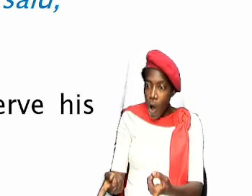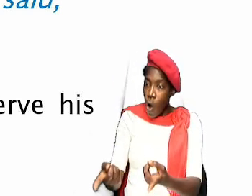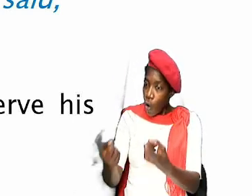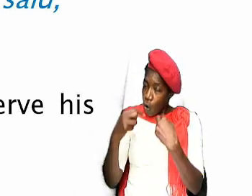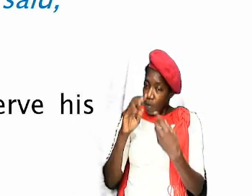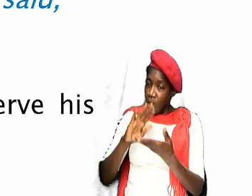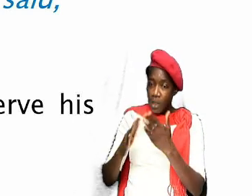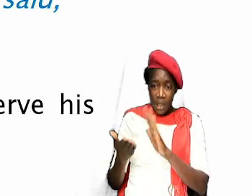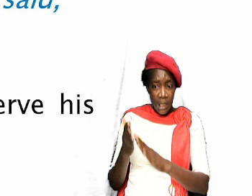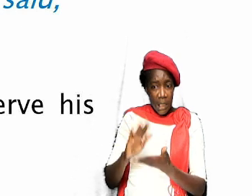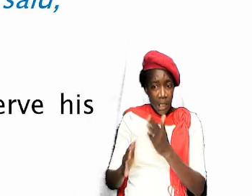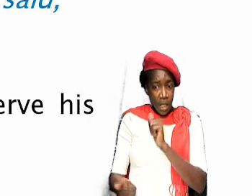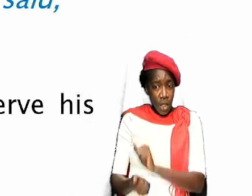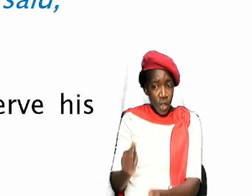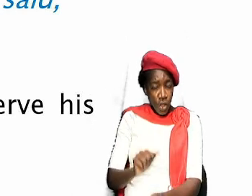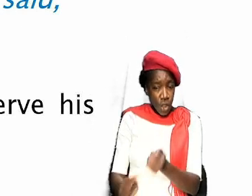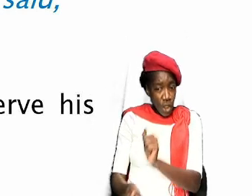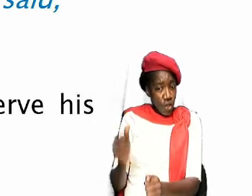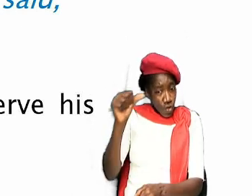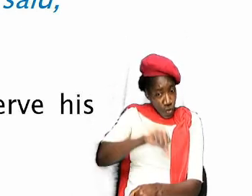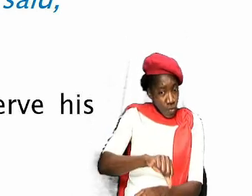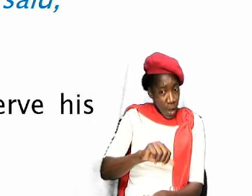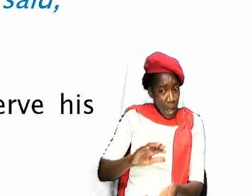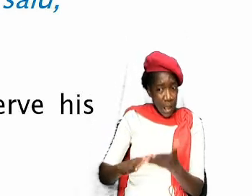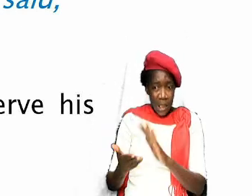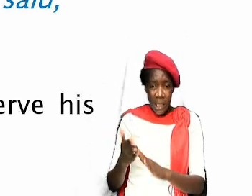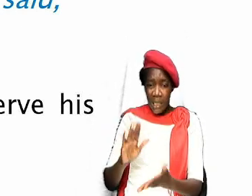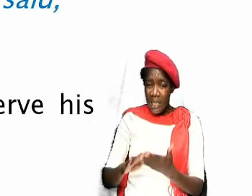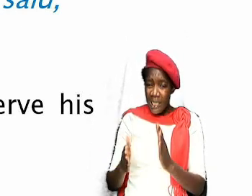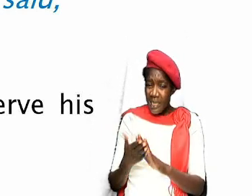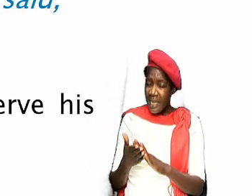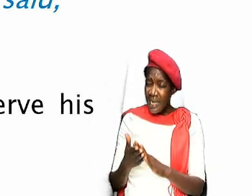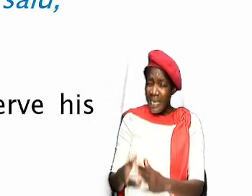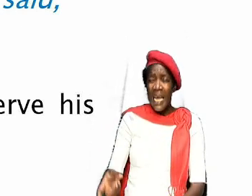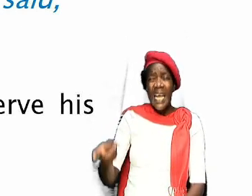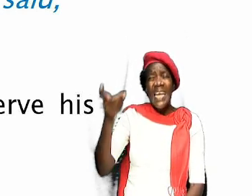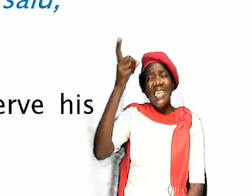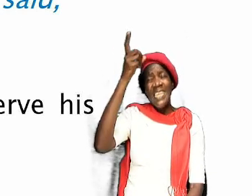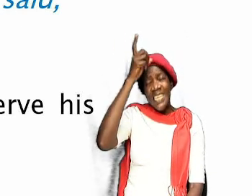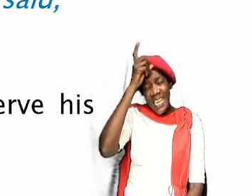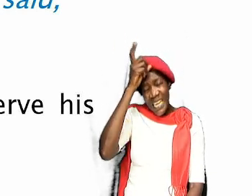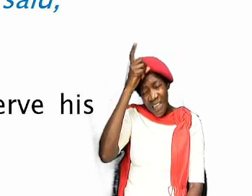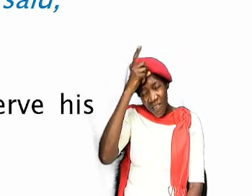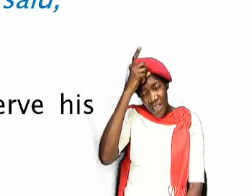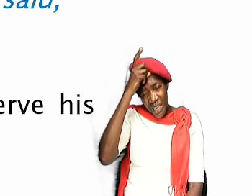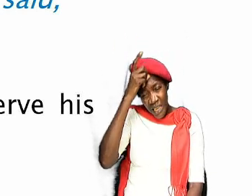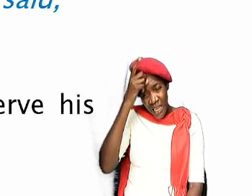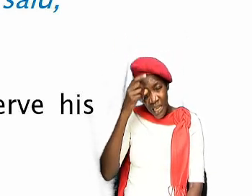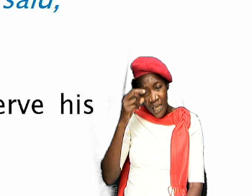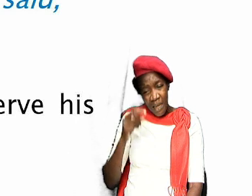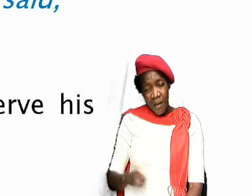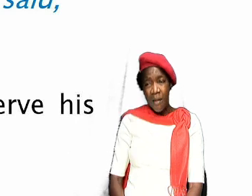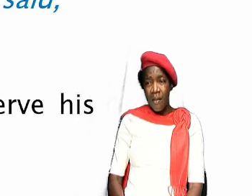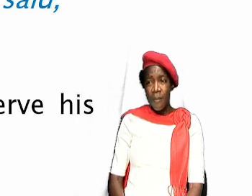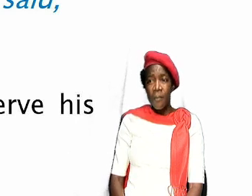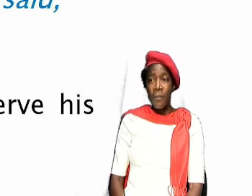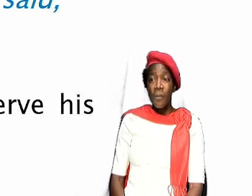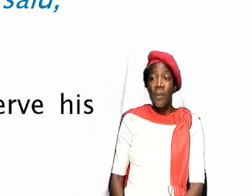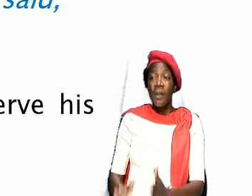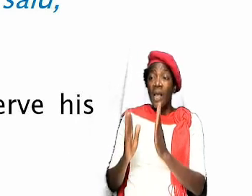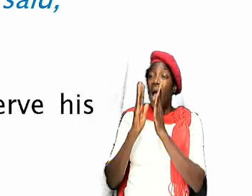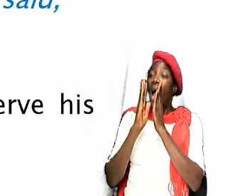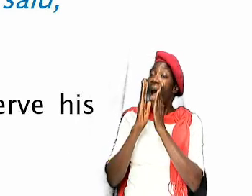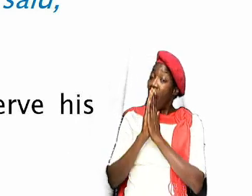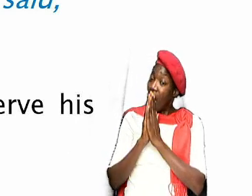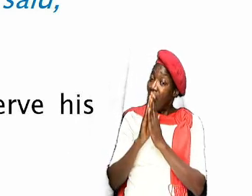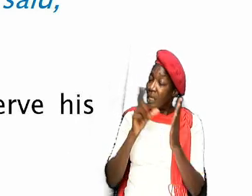to destroy the city for his sake. And David went to the Lord. David went, I hope we know,